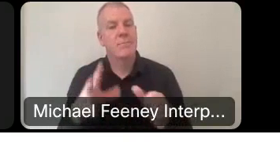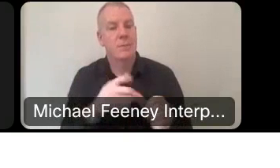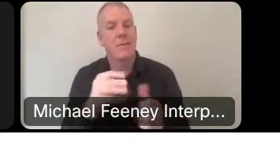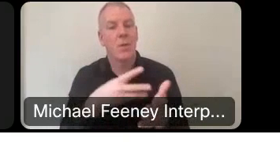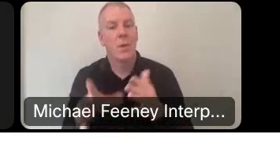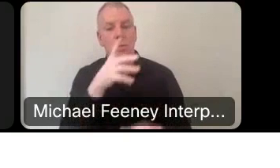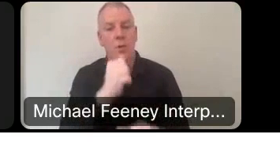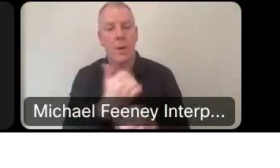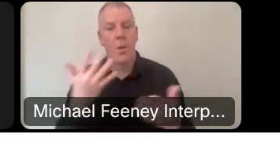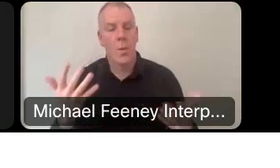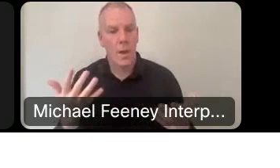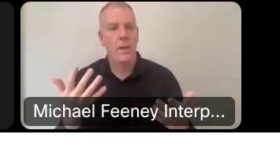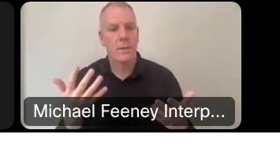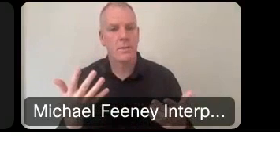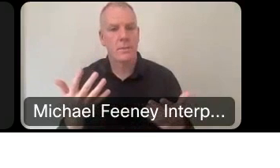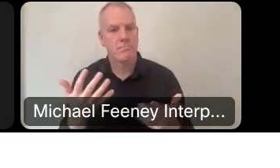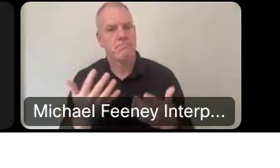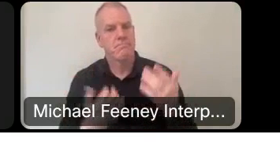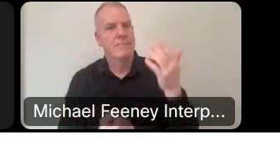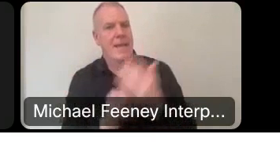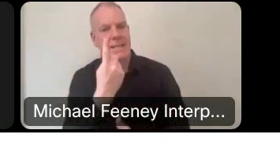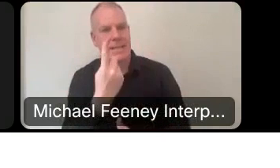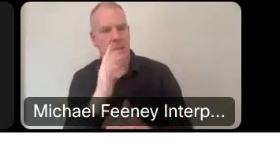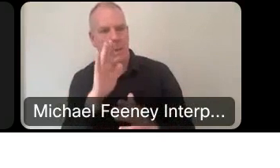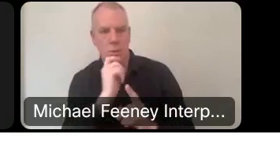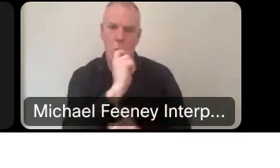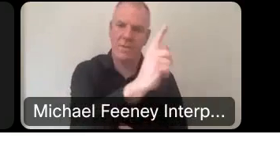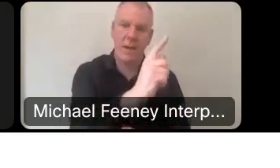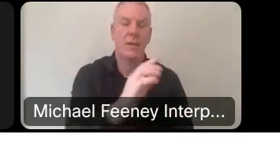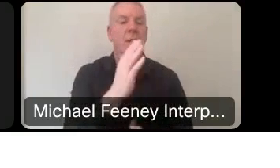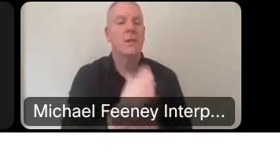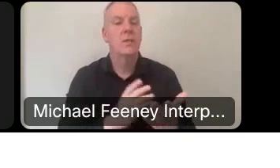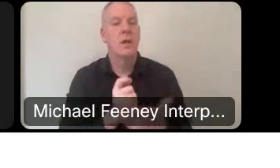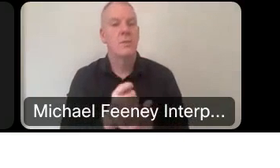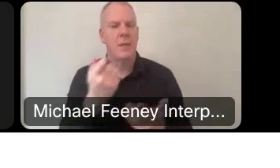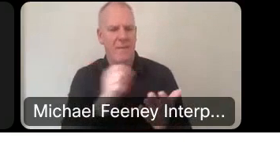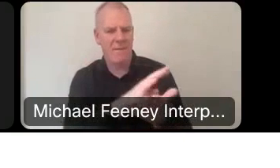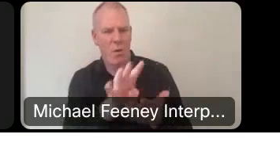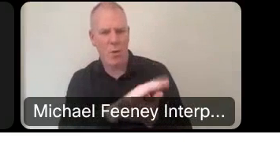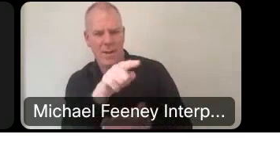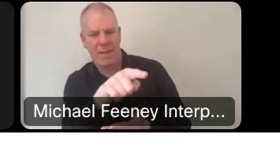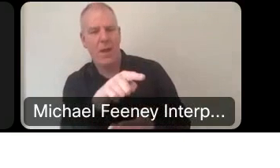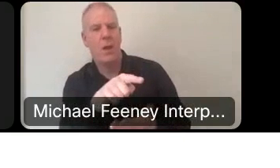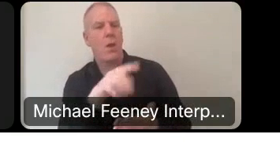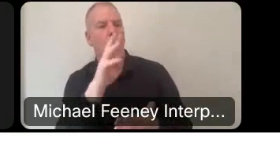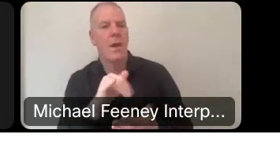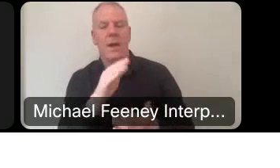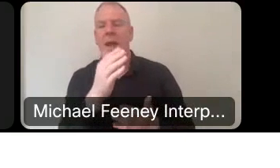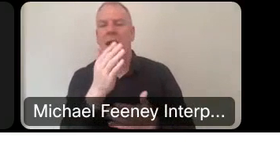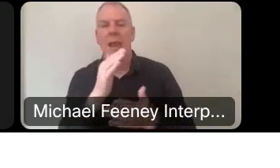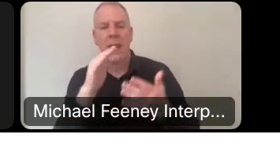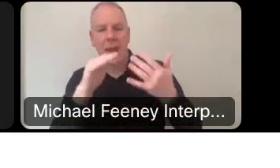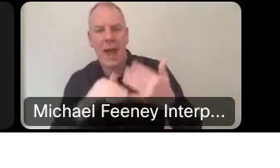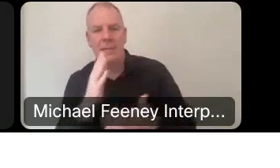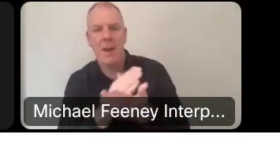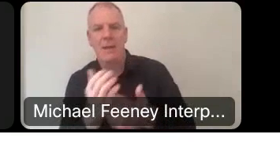to 13 notifiable incidents. Sometimes you'll hear us talking about 14. That's because the last one has an A and B section to